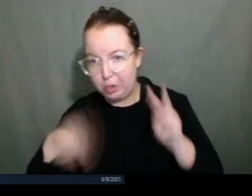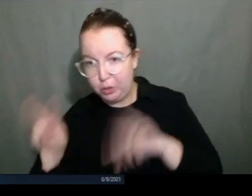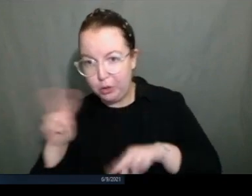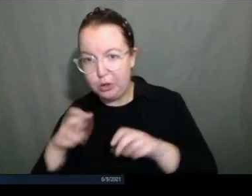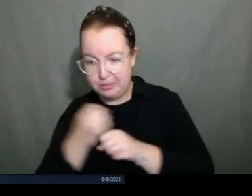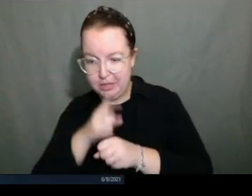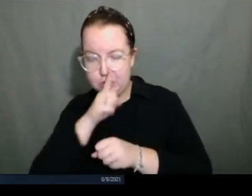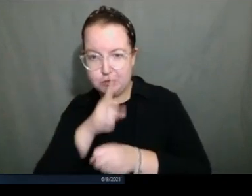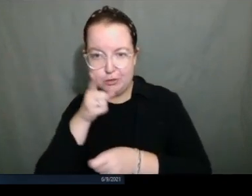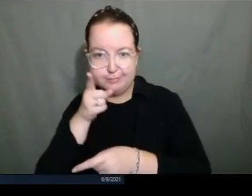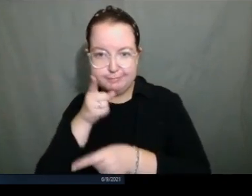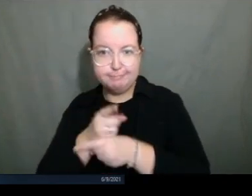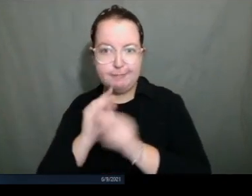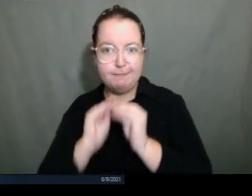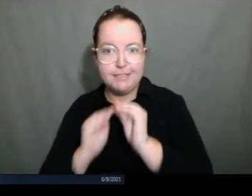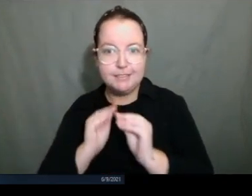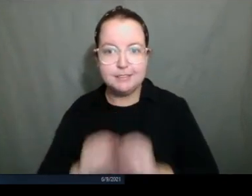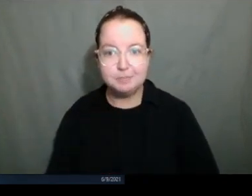corrected before the first payroll.